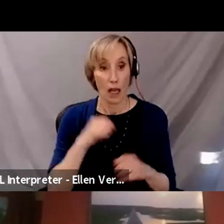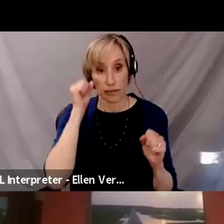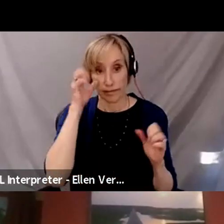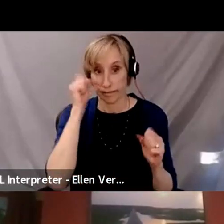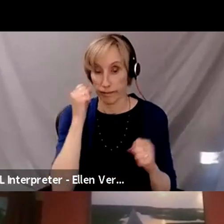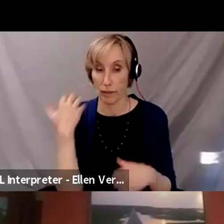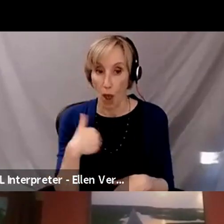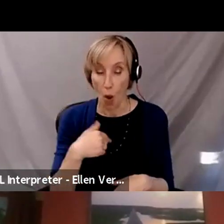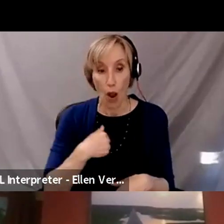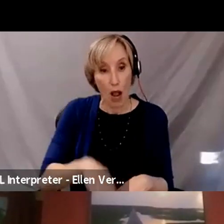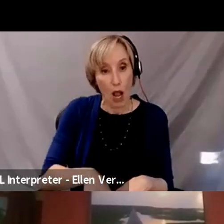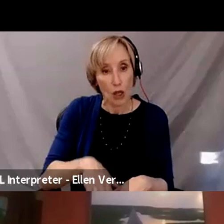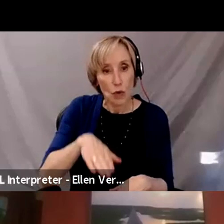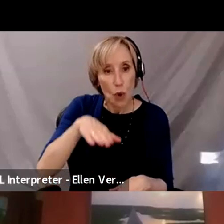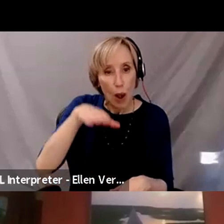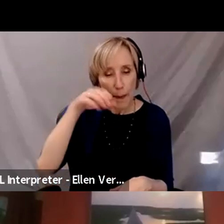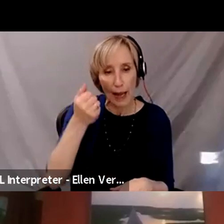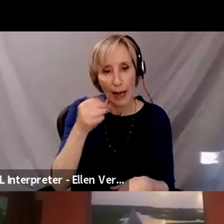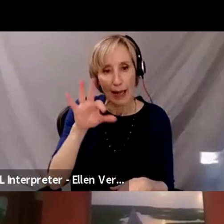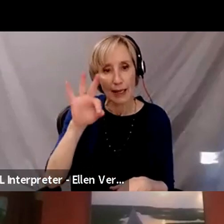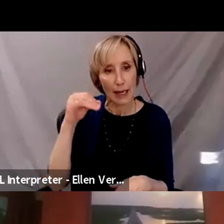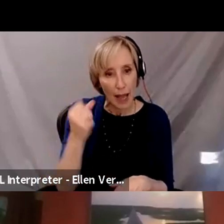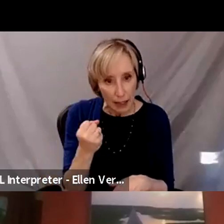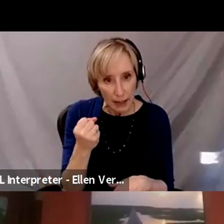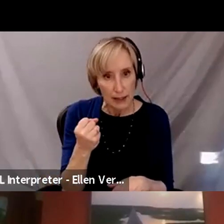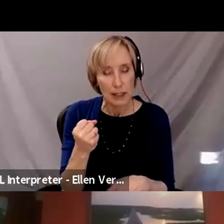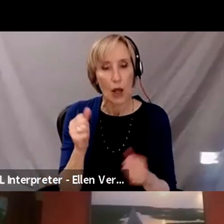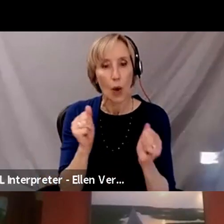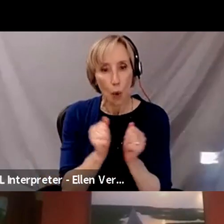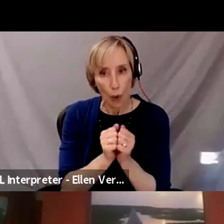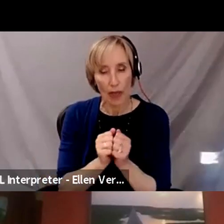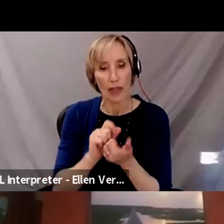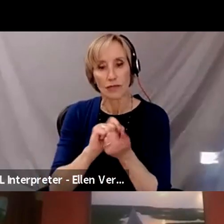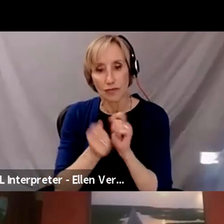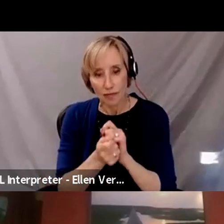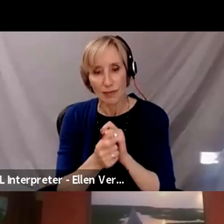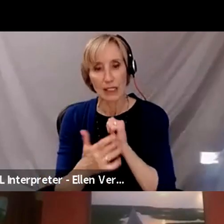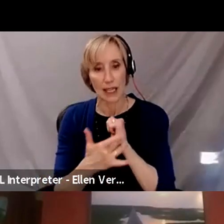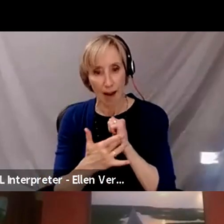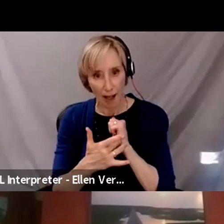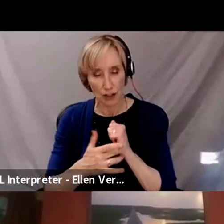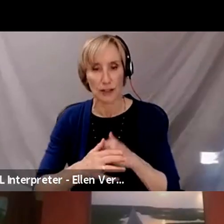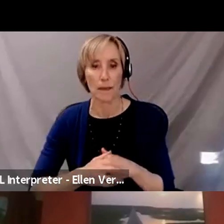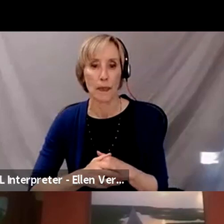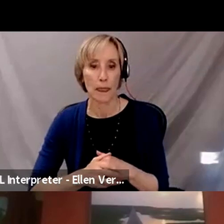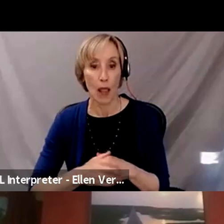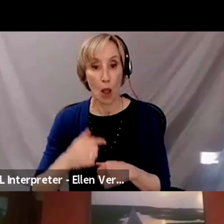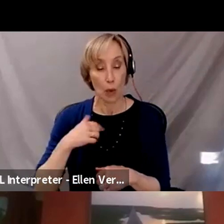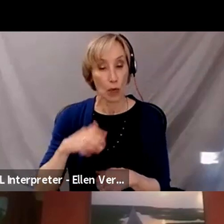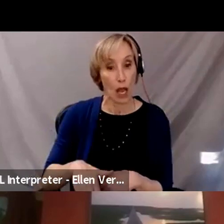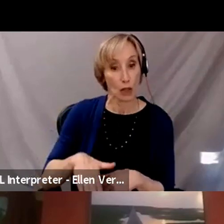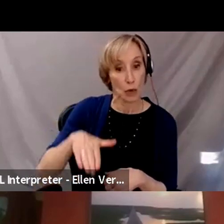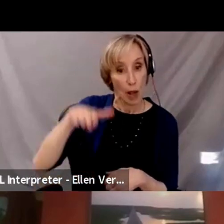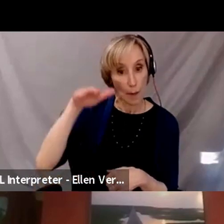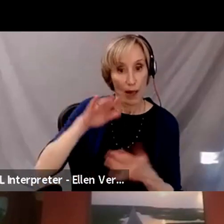up in the 90s, in particular with the advent of technology. When I grew up, the